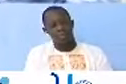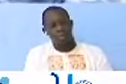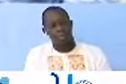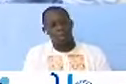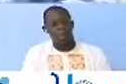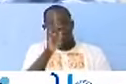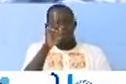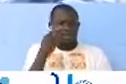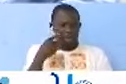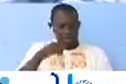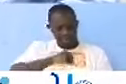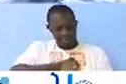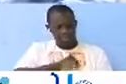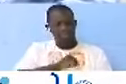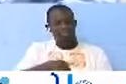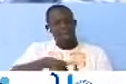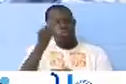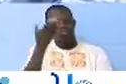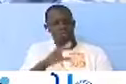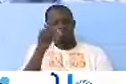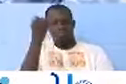One day he was alighting from the